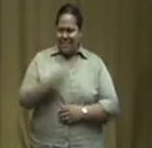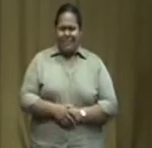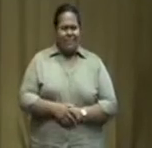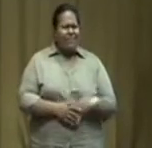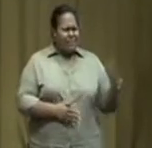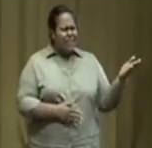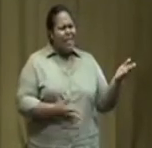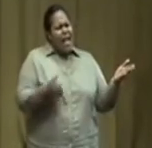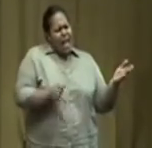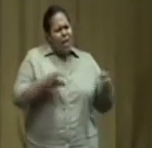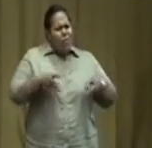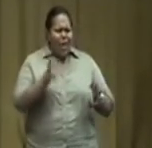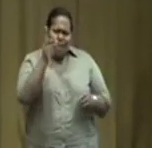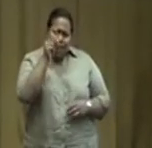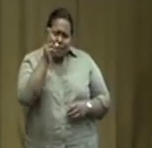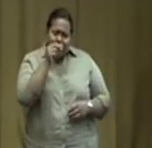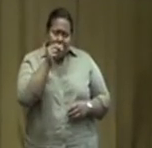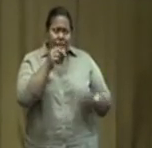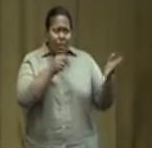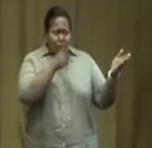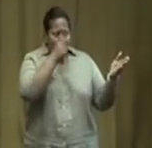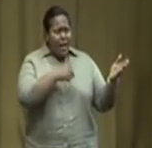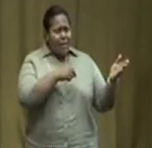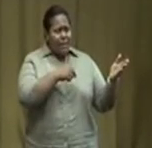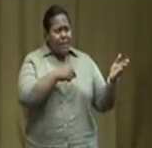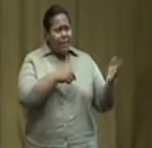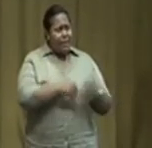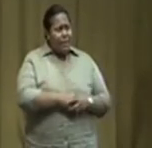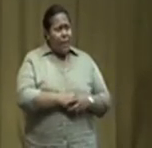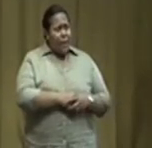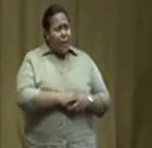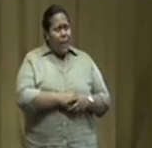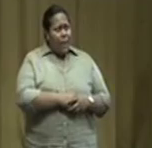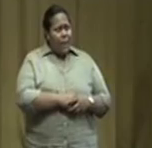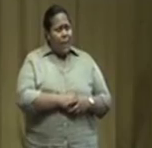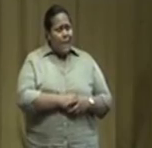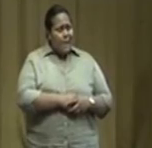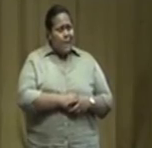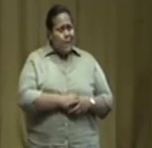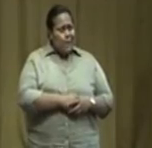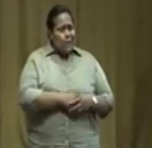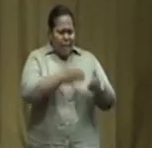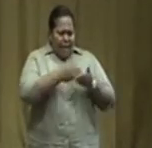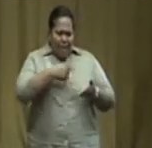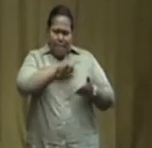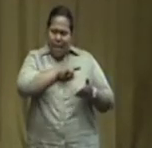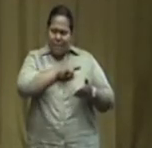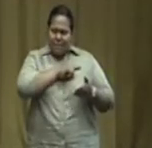any possibility and that we can have the only virtual lab and that will be accepted